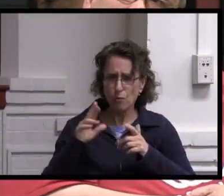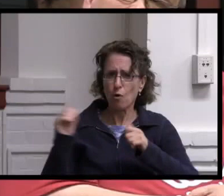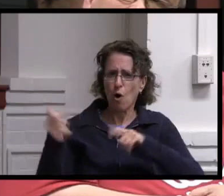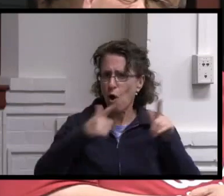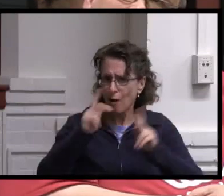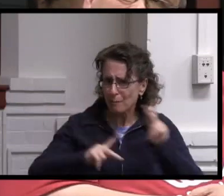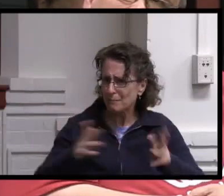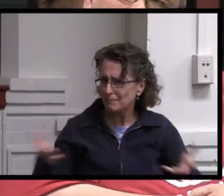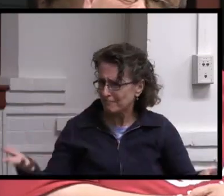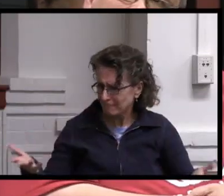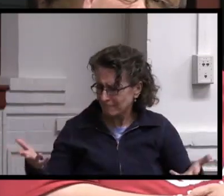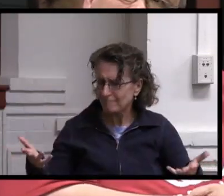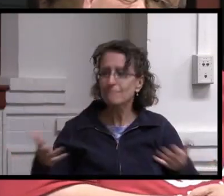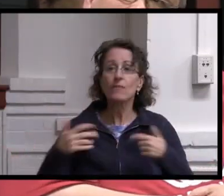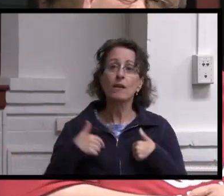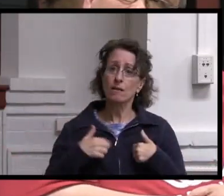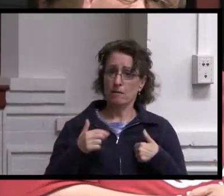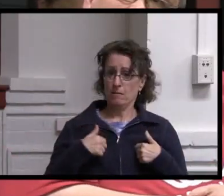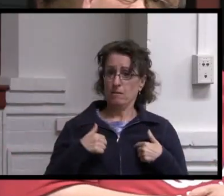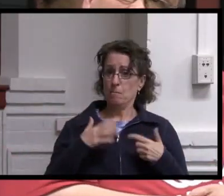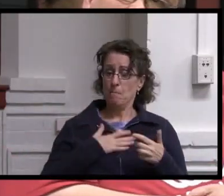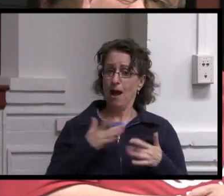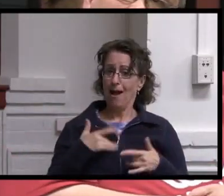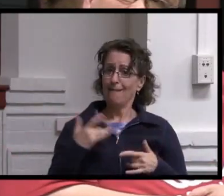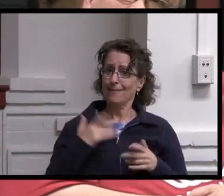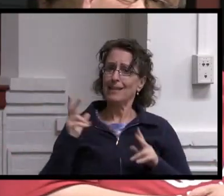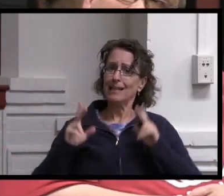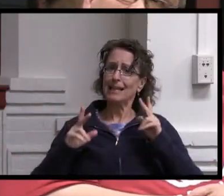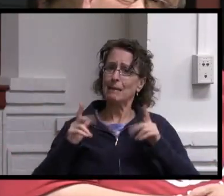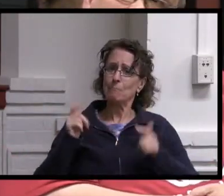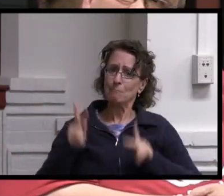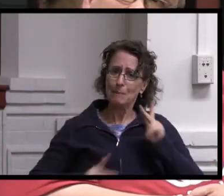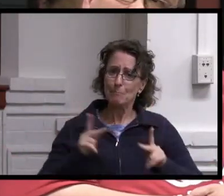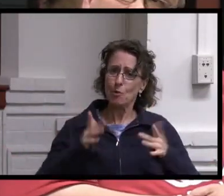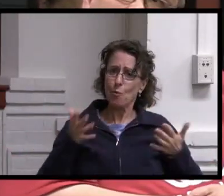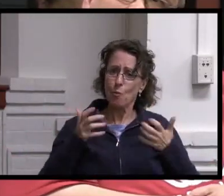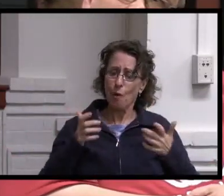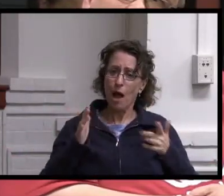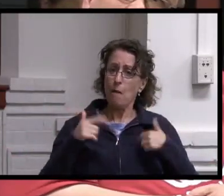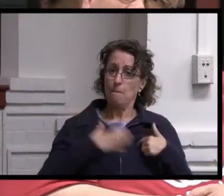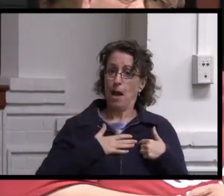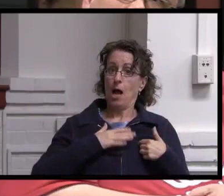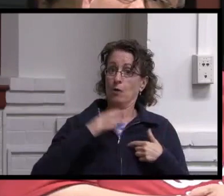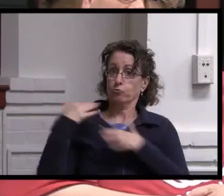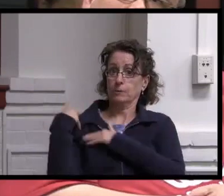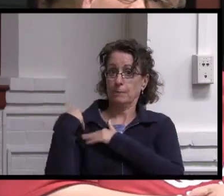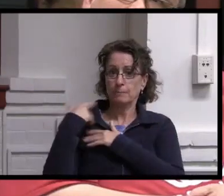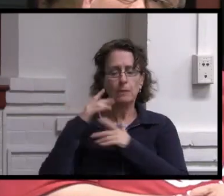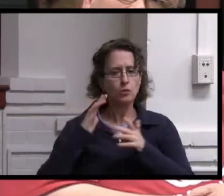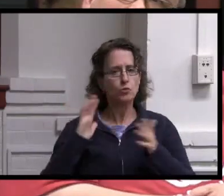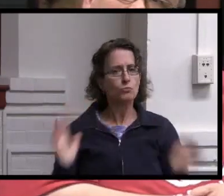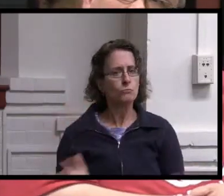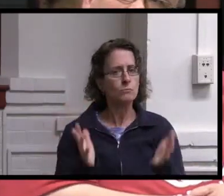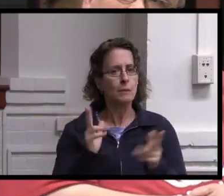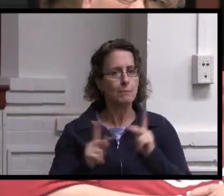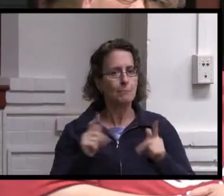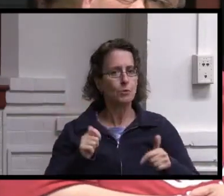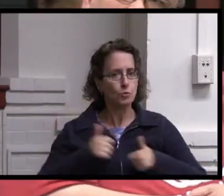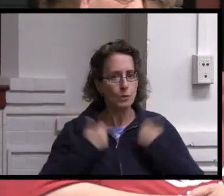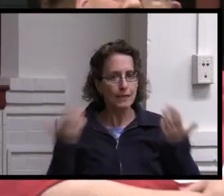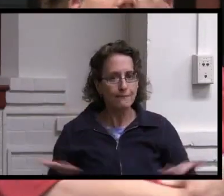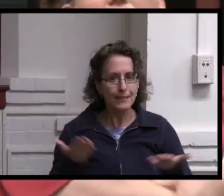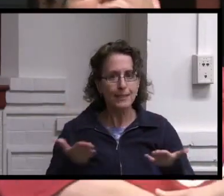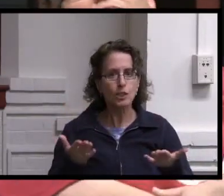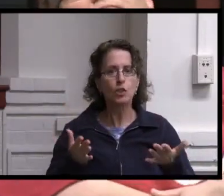that families want to live here, stay here, raise their kids here. And that's how I've been thinking about this issue, is who is